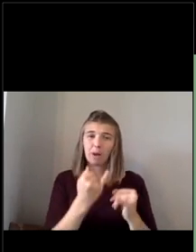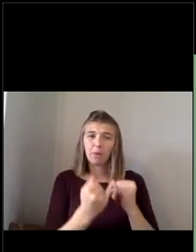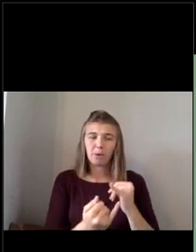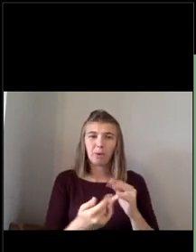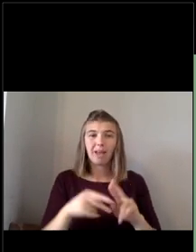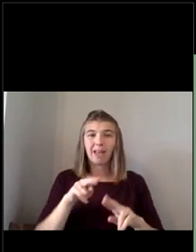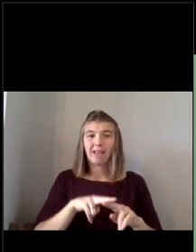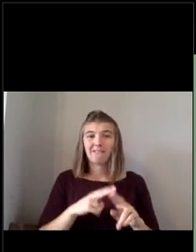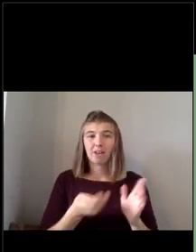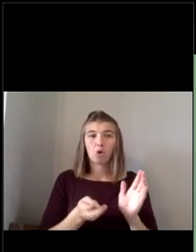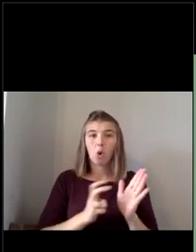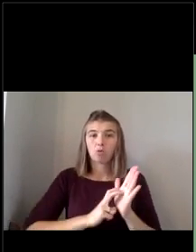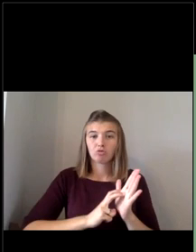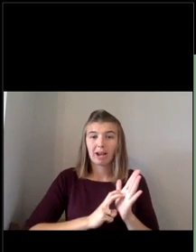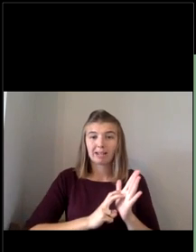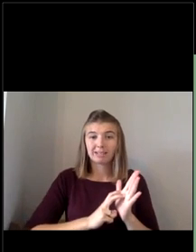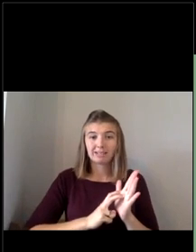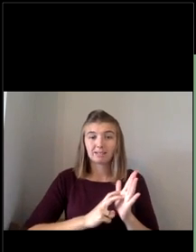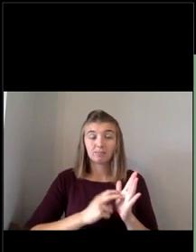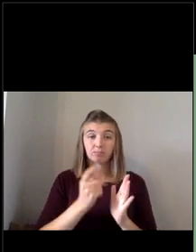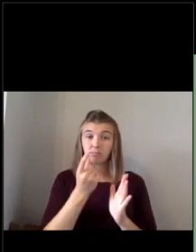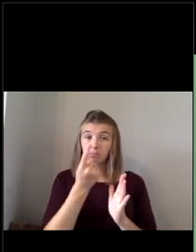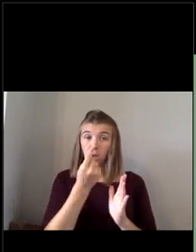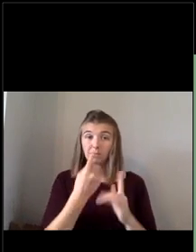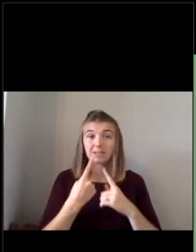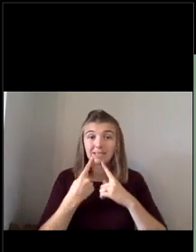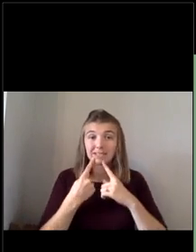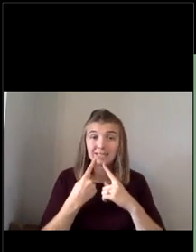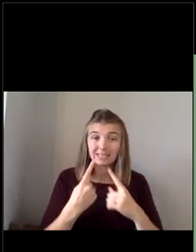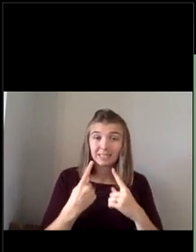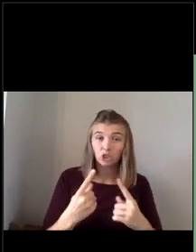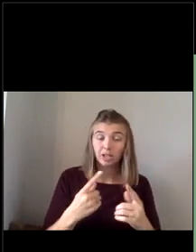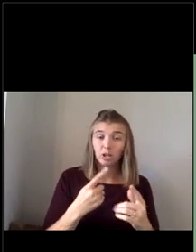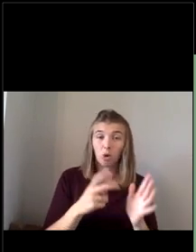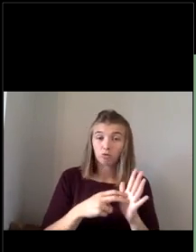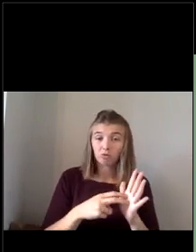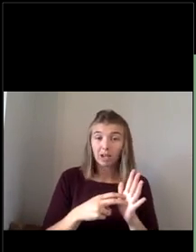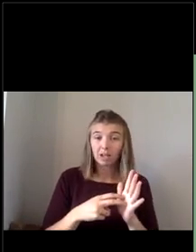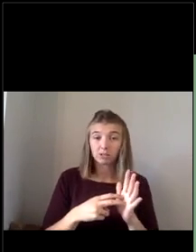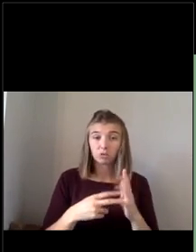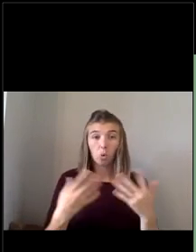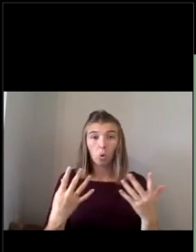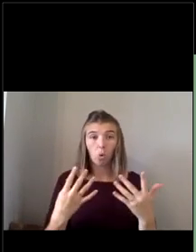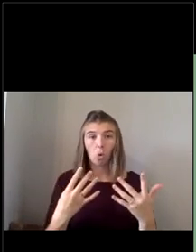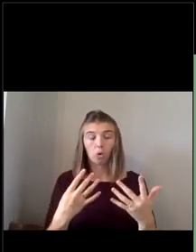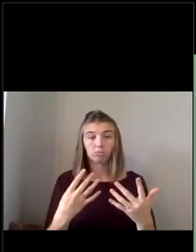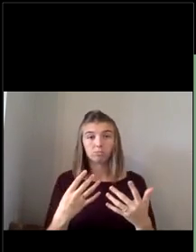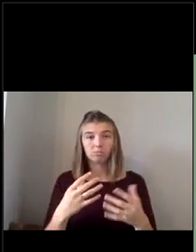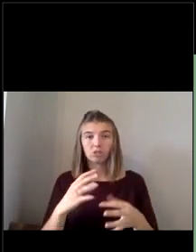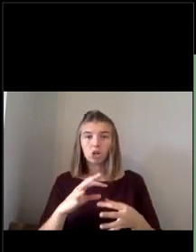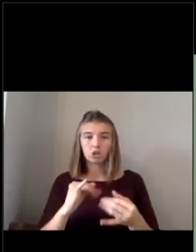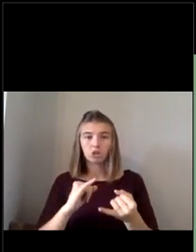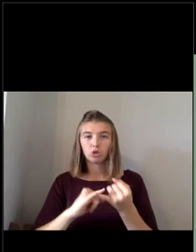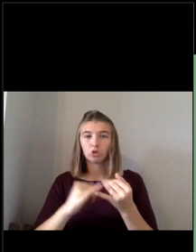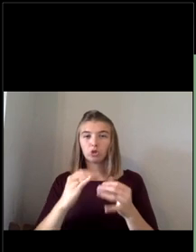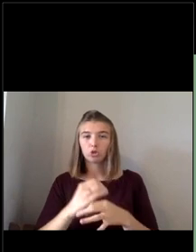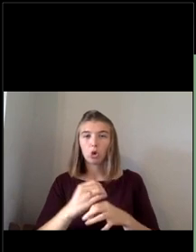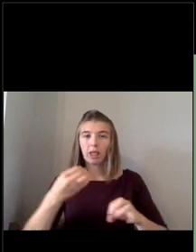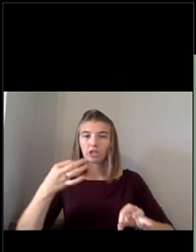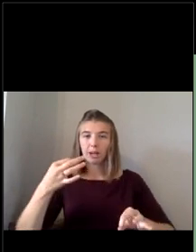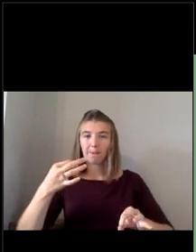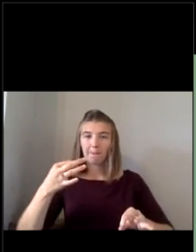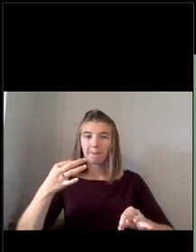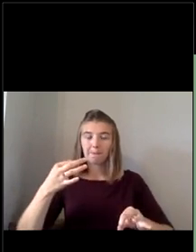for example, opportunities for promotion and being involved in research groups, for example, becomes a